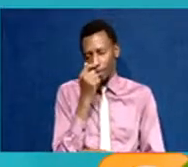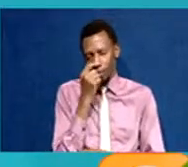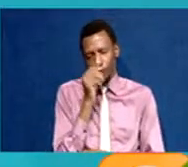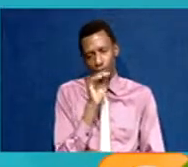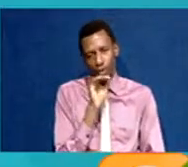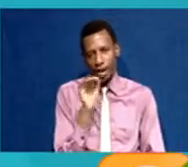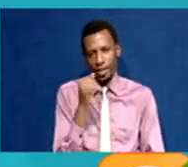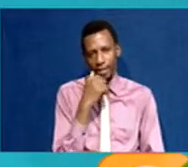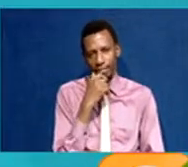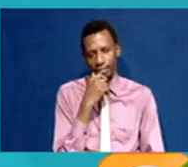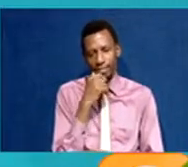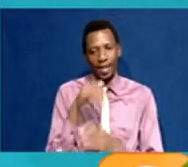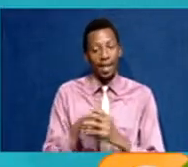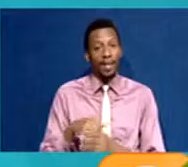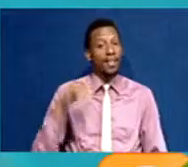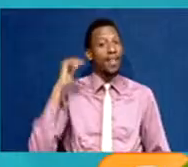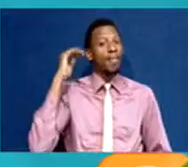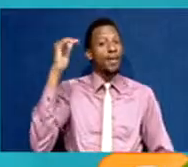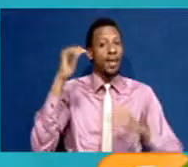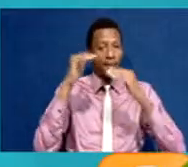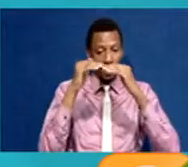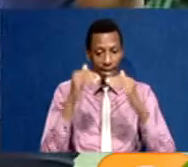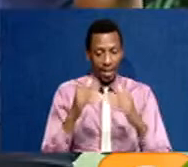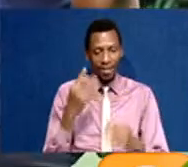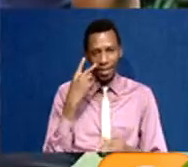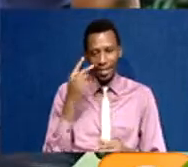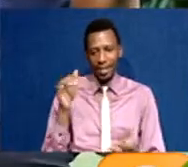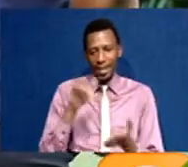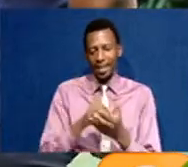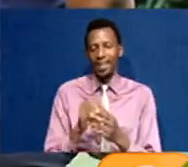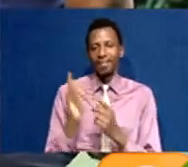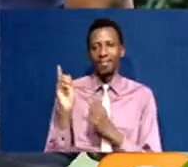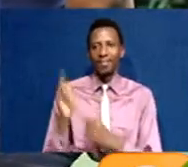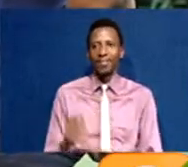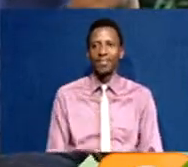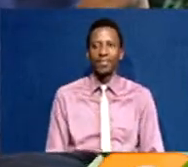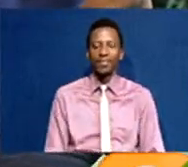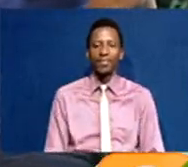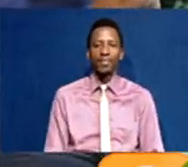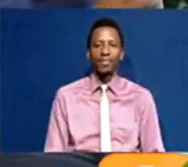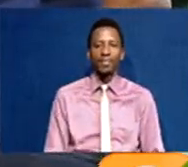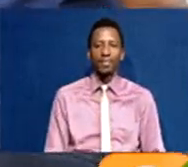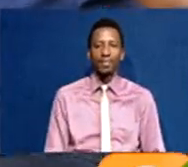at the senior level. Let us look at it again. Jimmy Mbogo, Citizen TV, Nairobi.